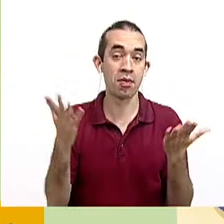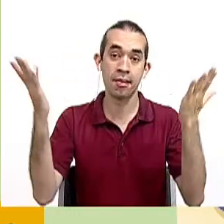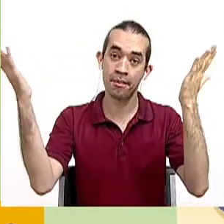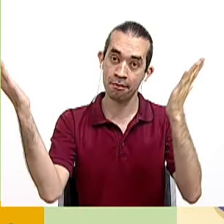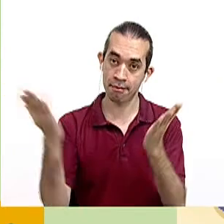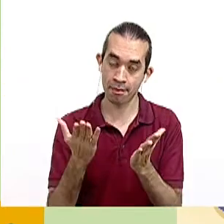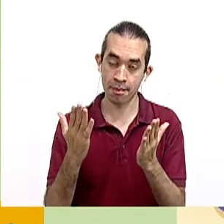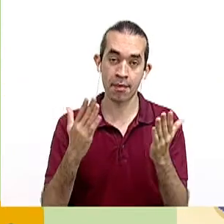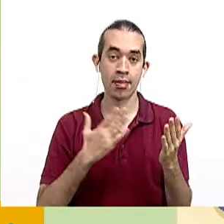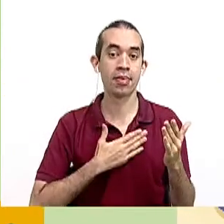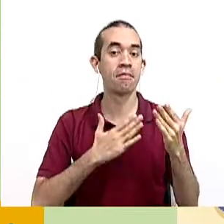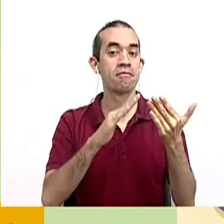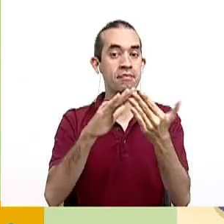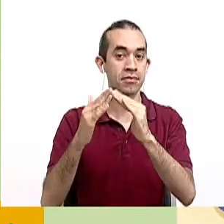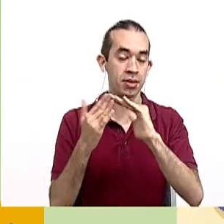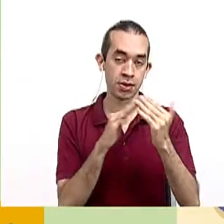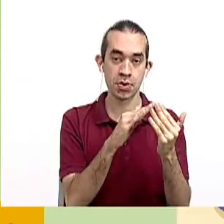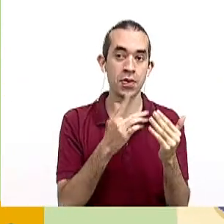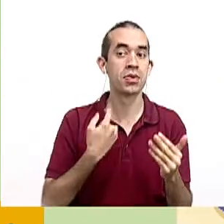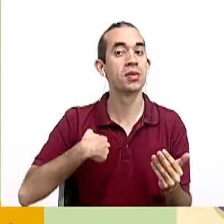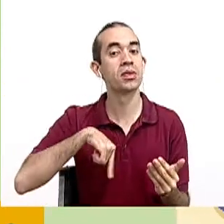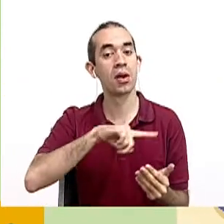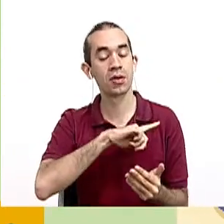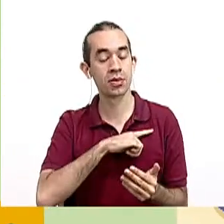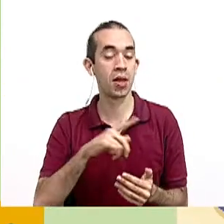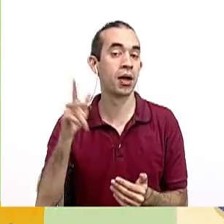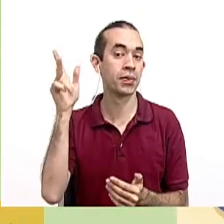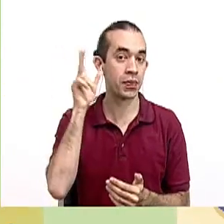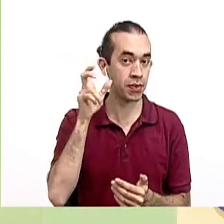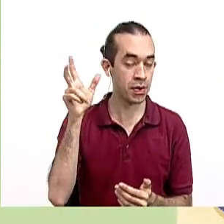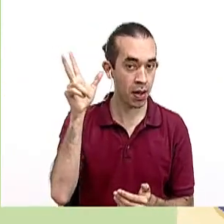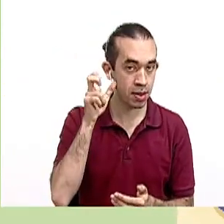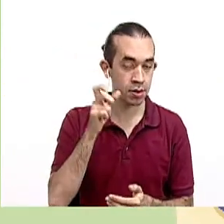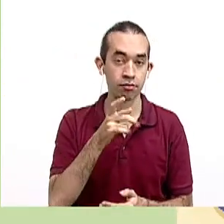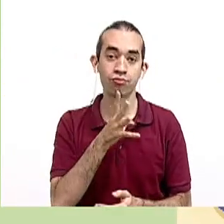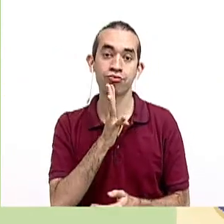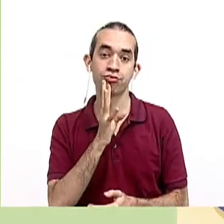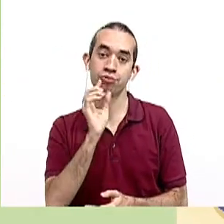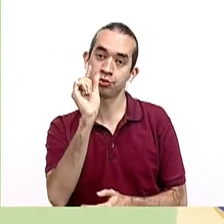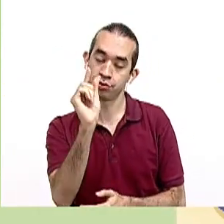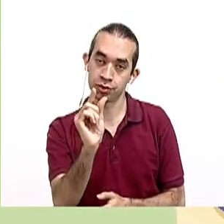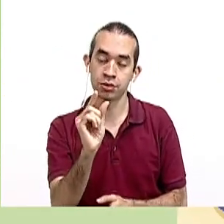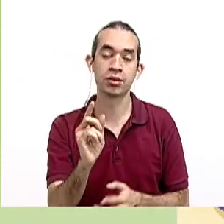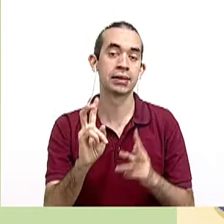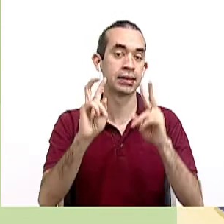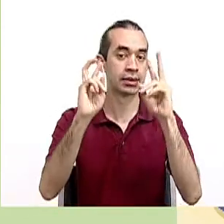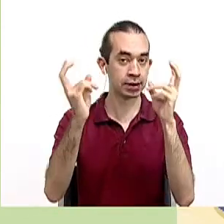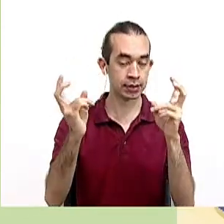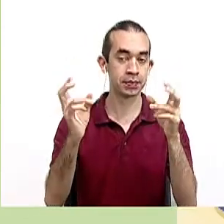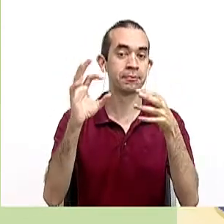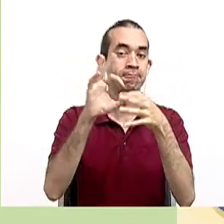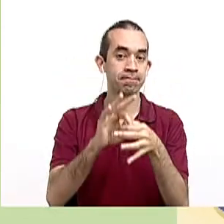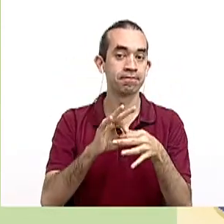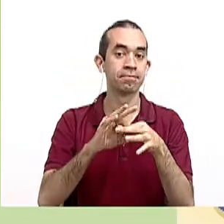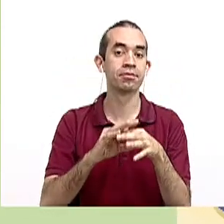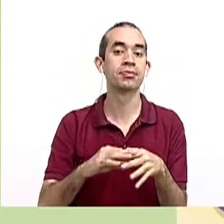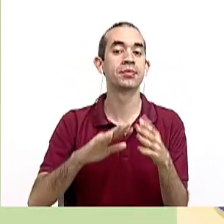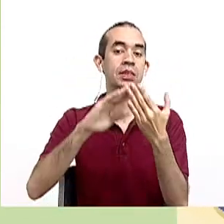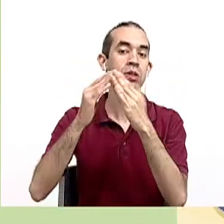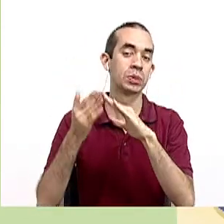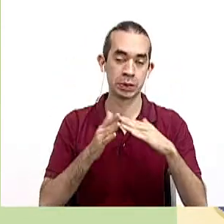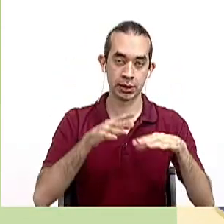My Town, where we are going to listen and speak a little bit about the places in